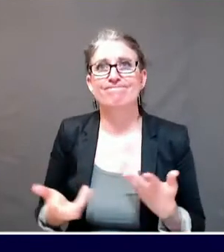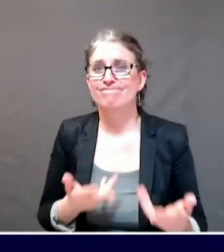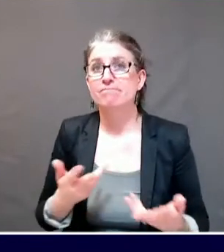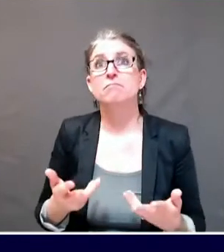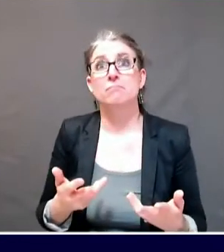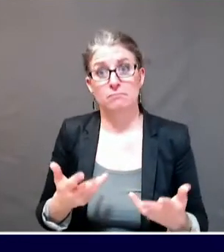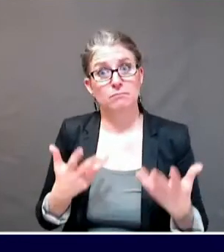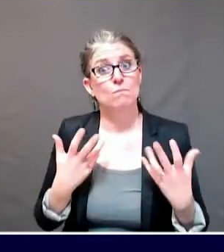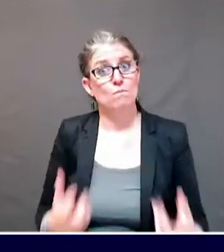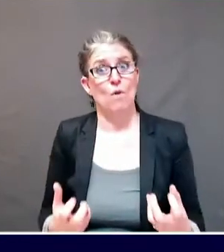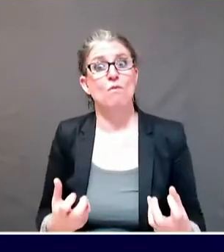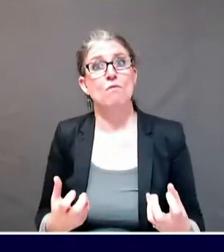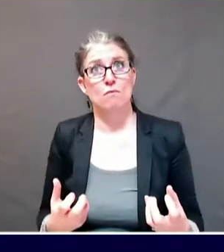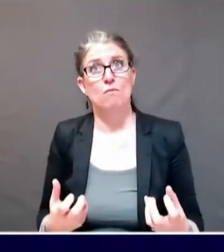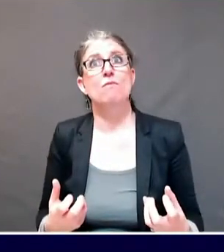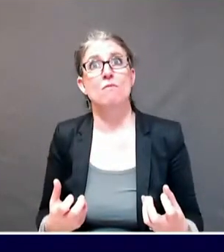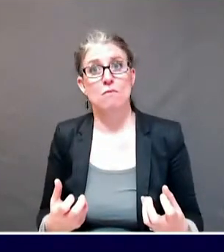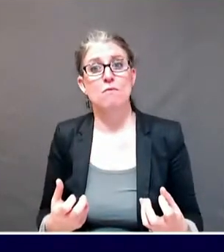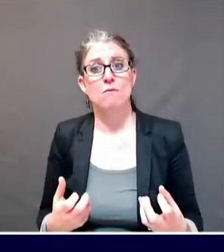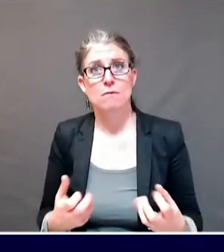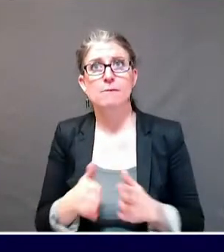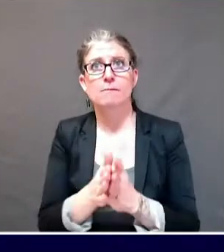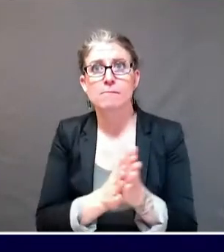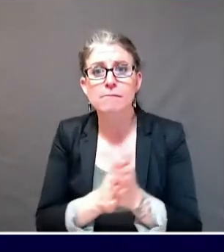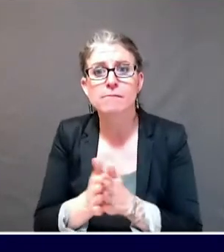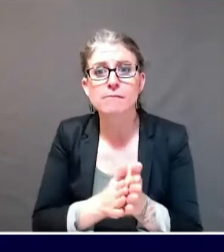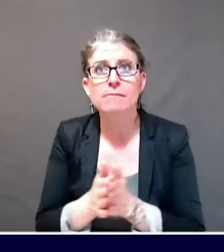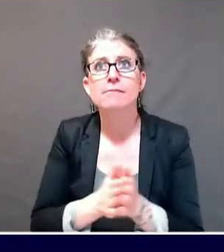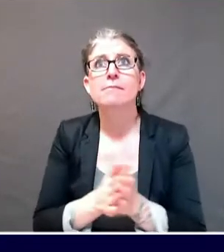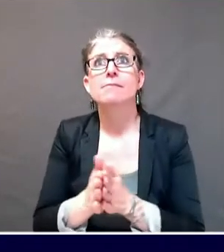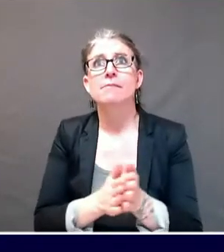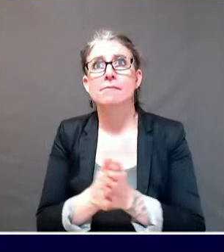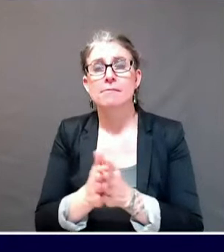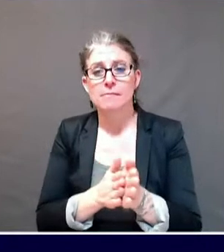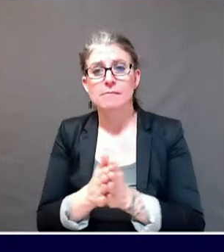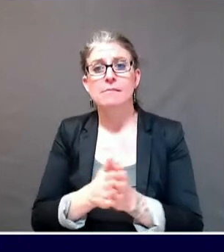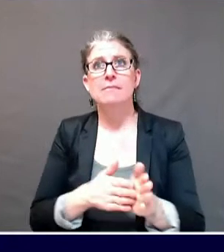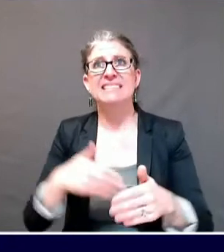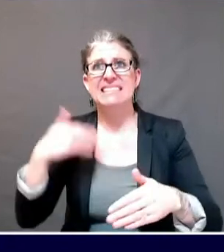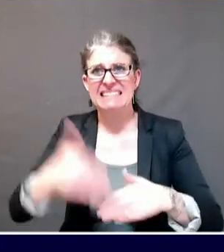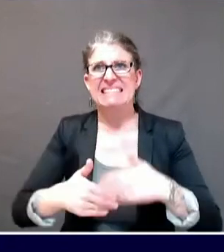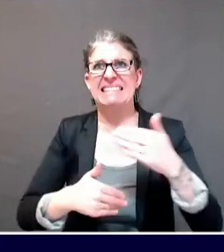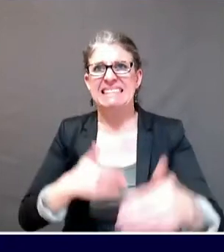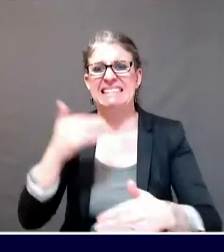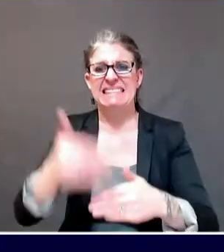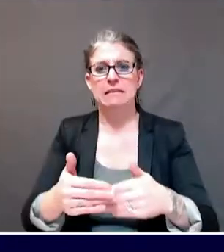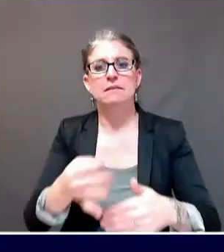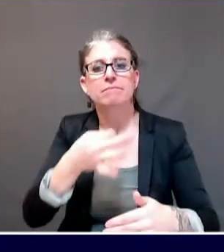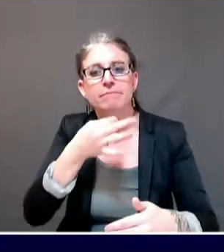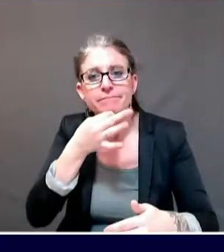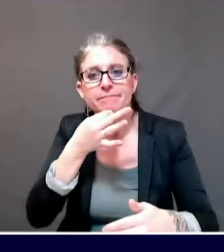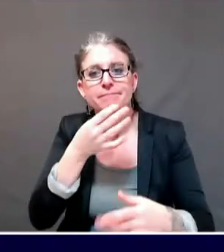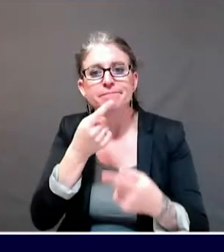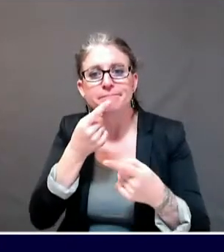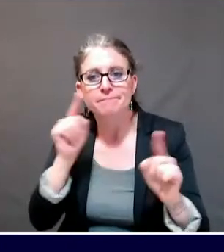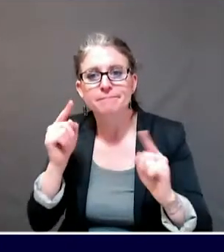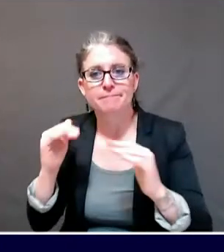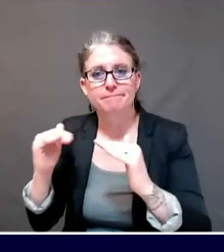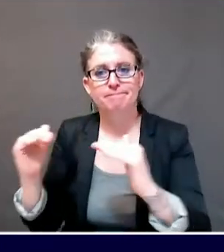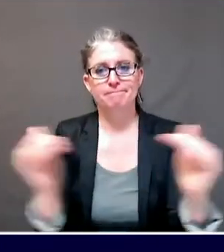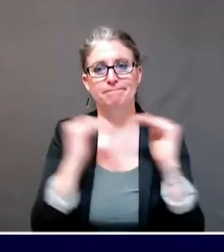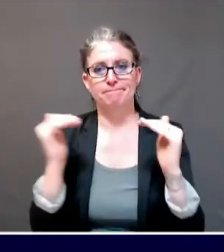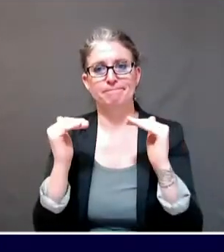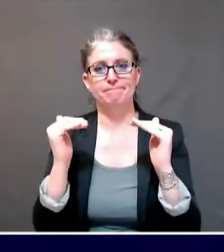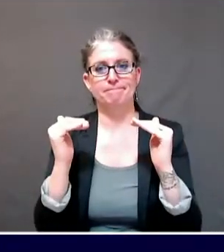and equity. So for example, one thing we took great pains to do was early on and to this day, not